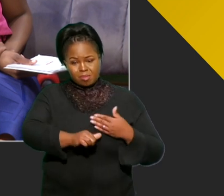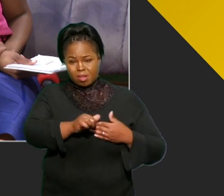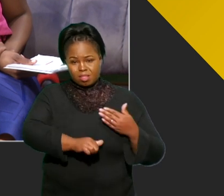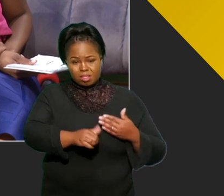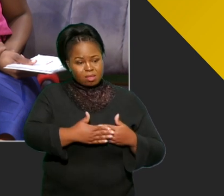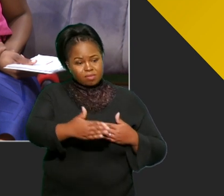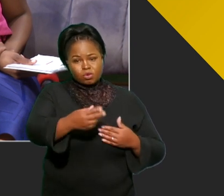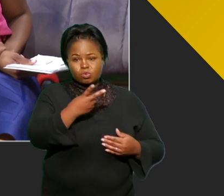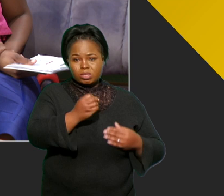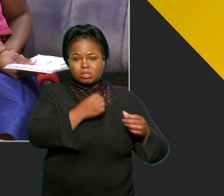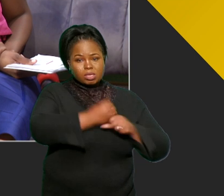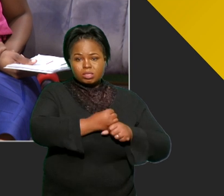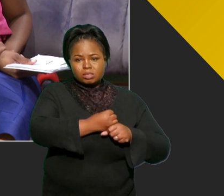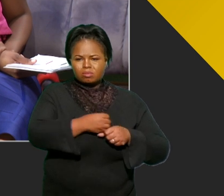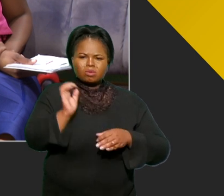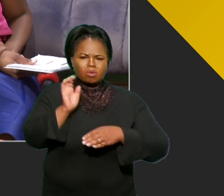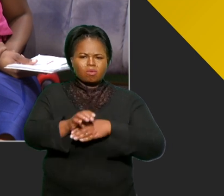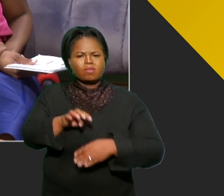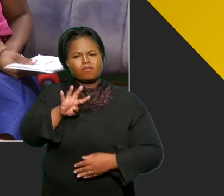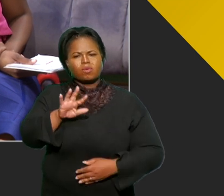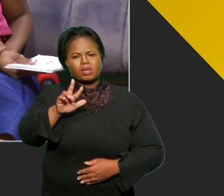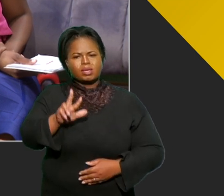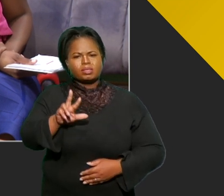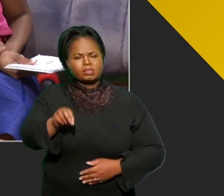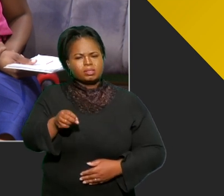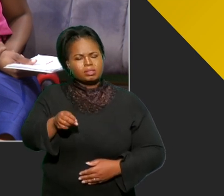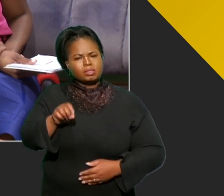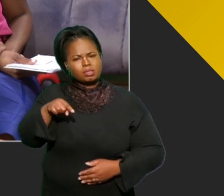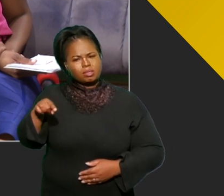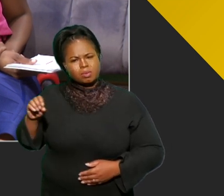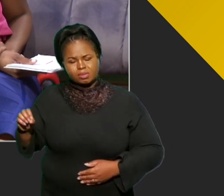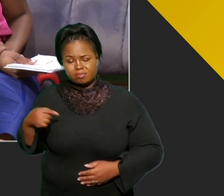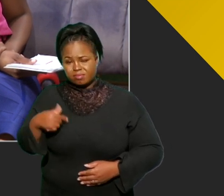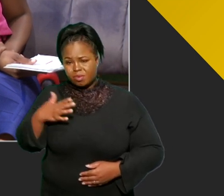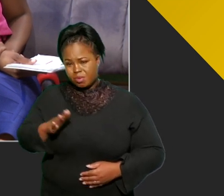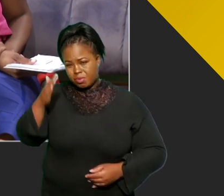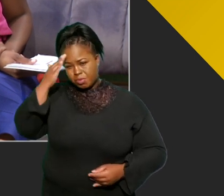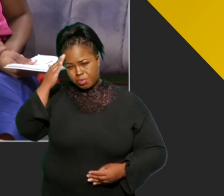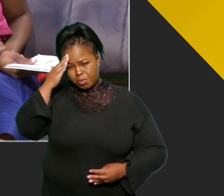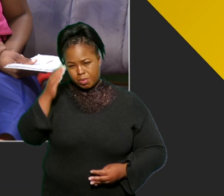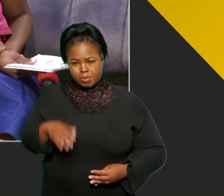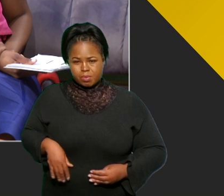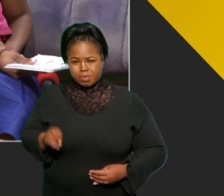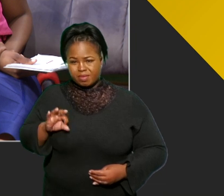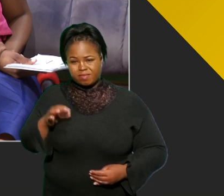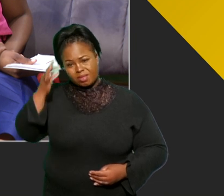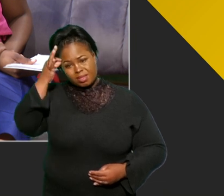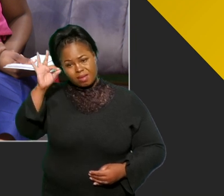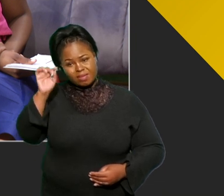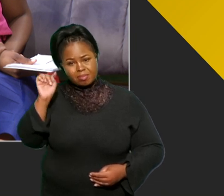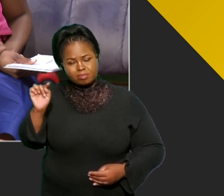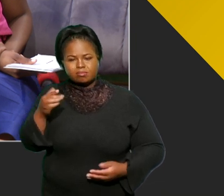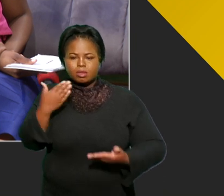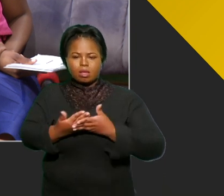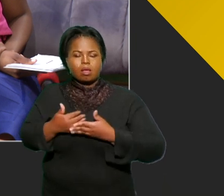20 years is going to be more than 480,000 rand? 100%. I want to know is there anything that the government can do